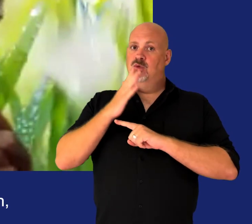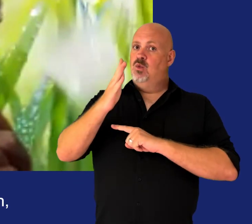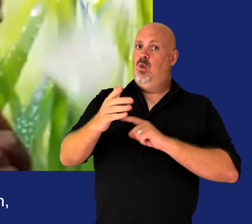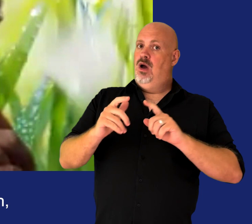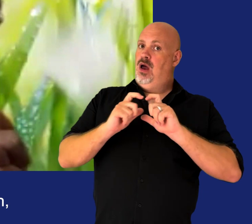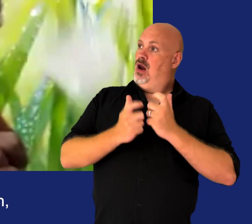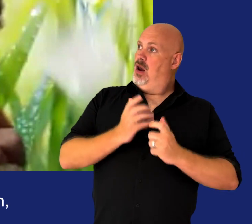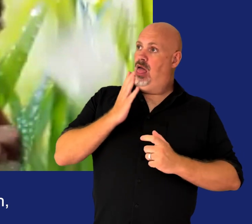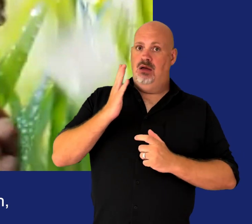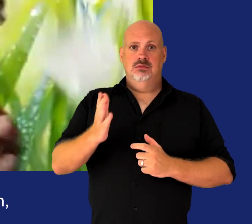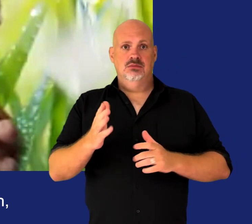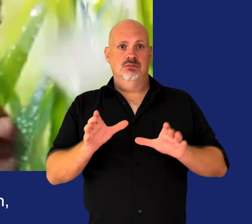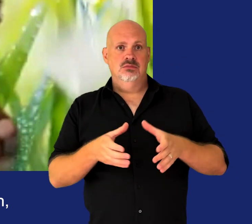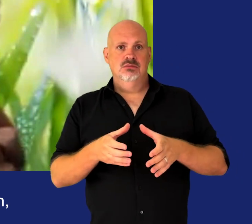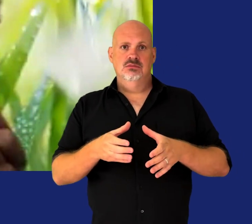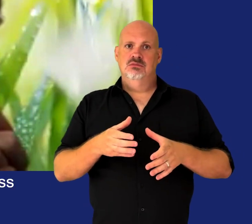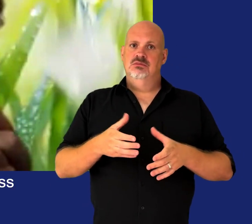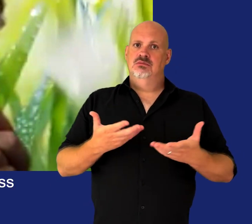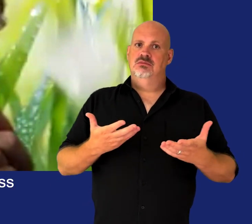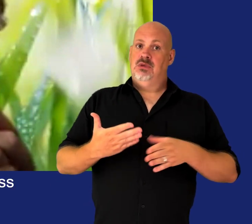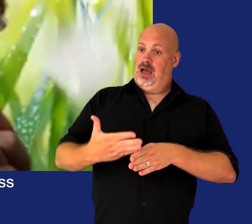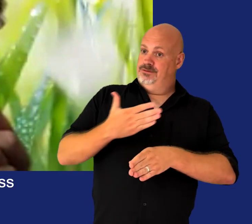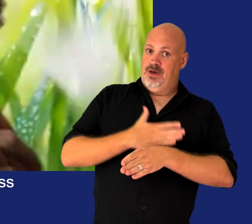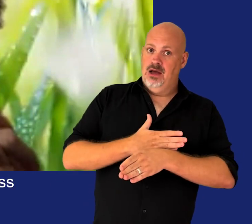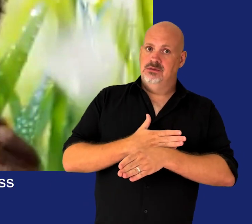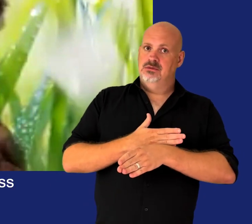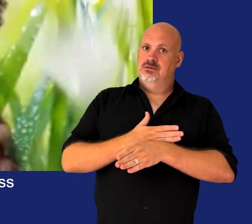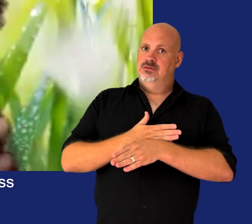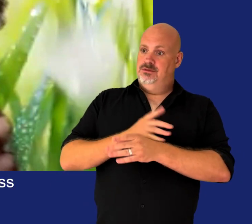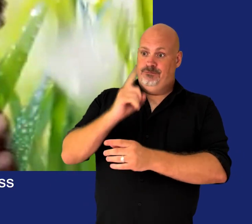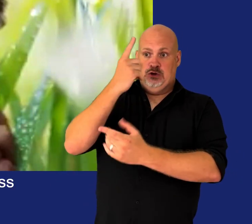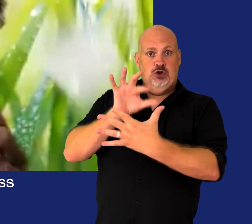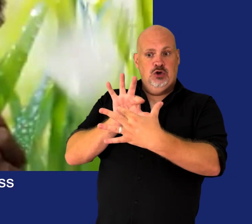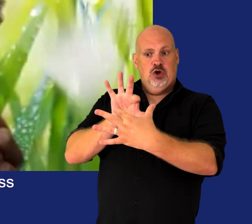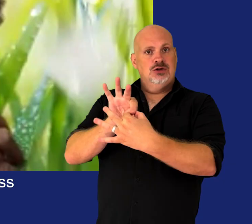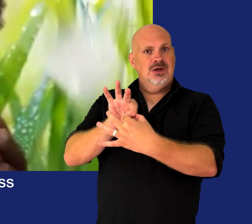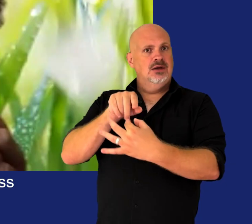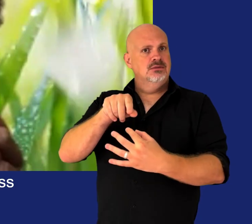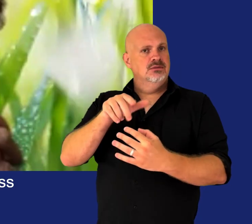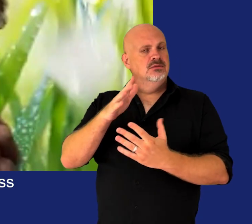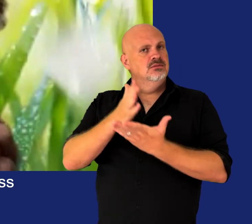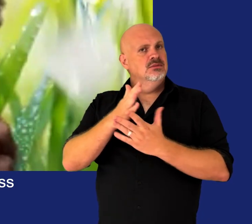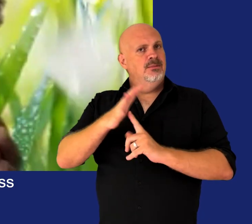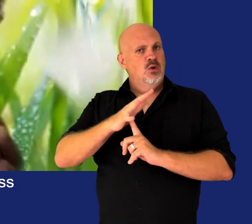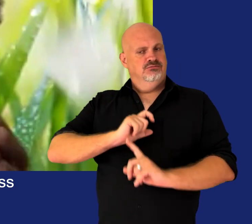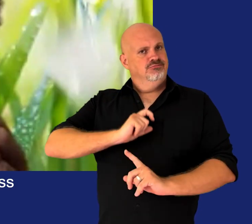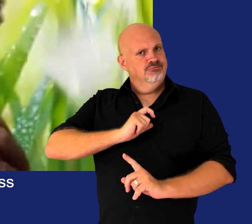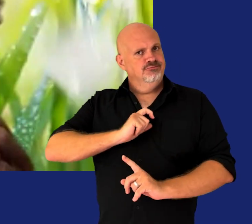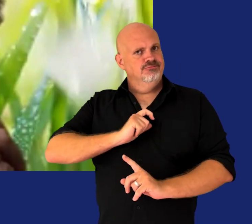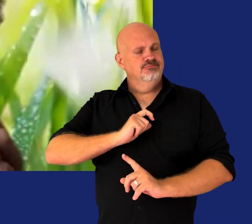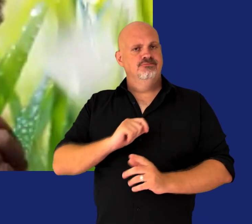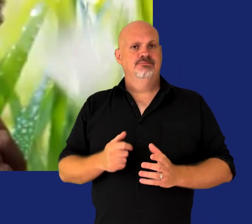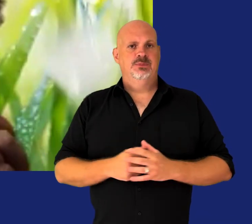have to go to the class with, and especially in advance of the class, making that initial contact.